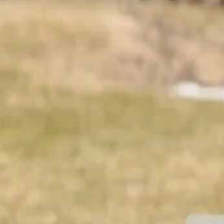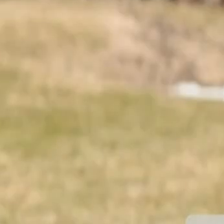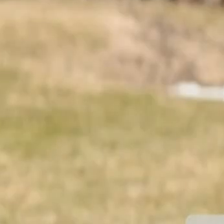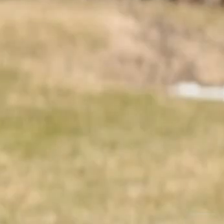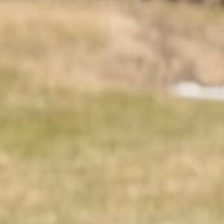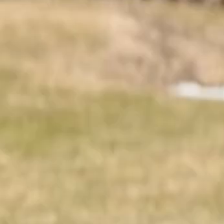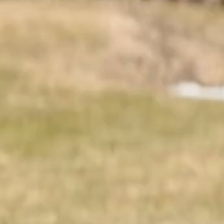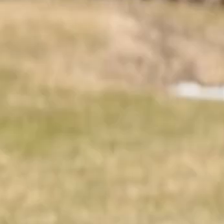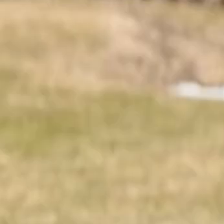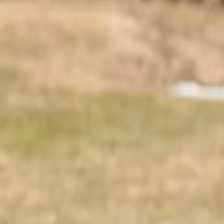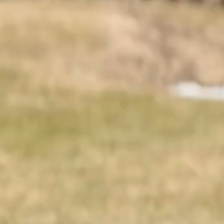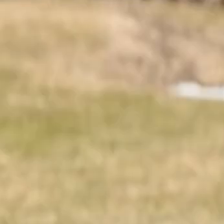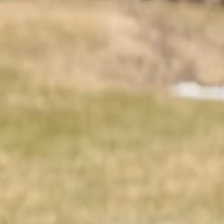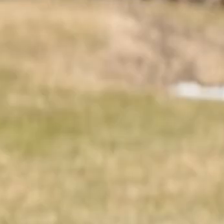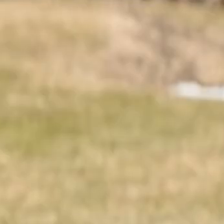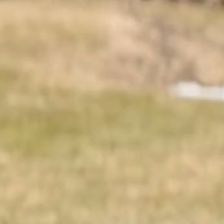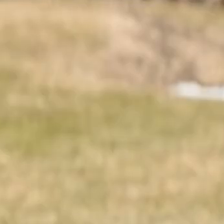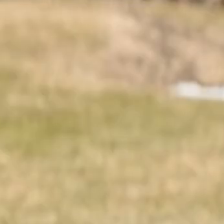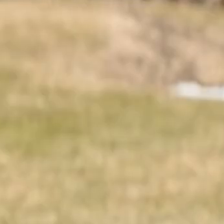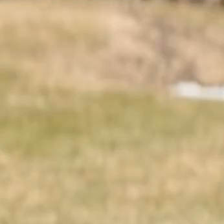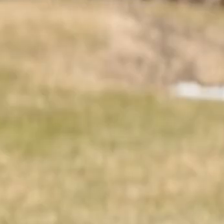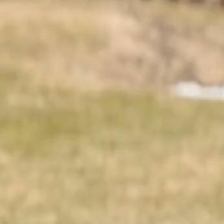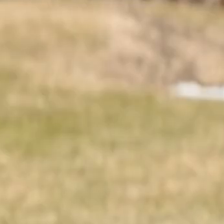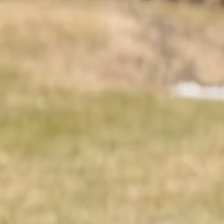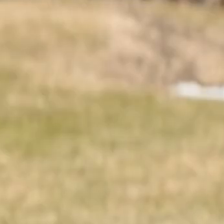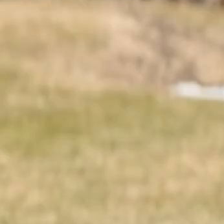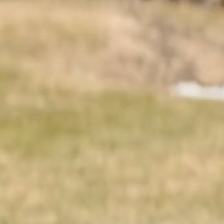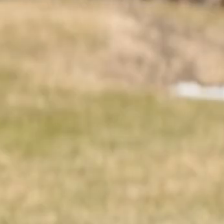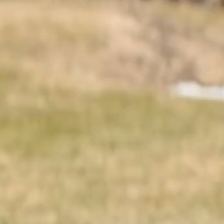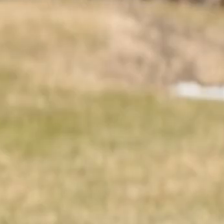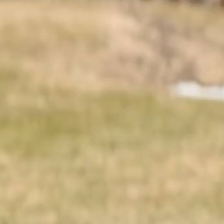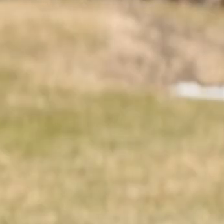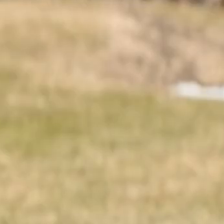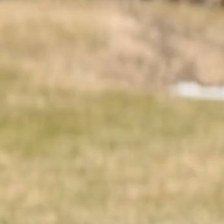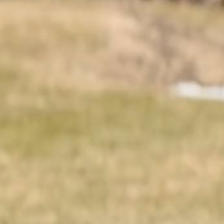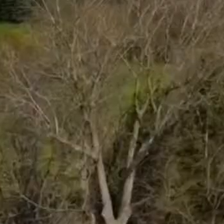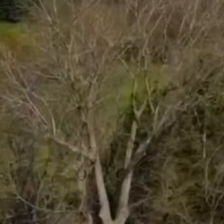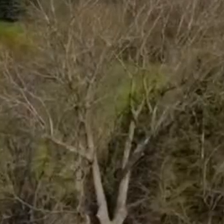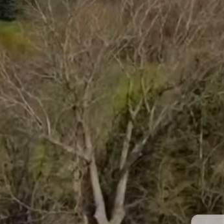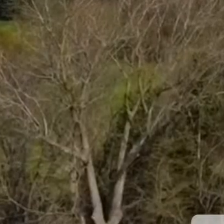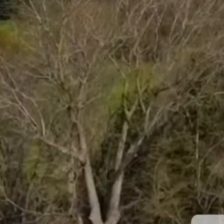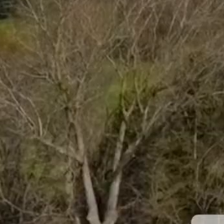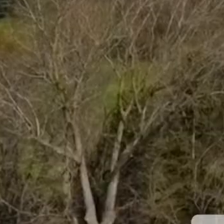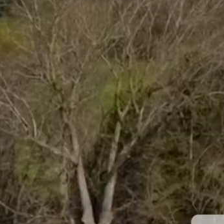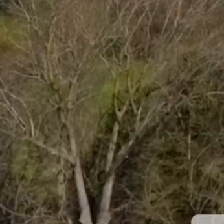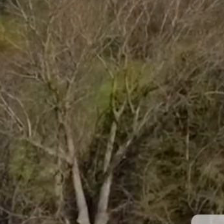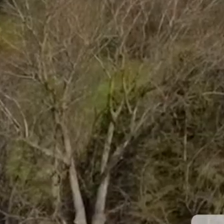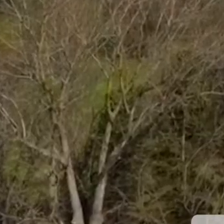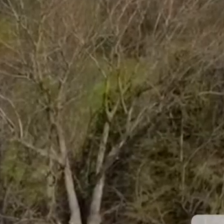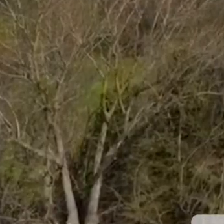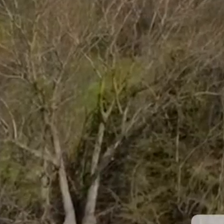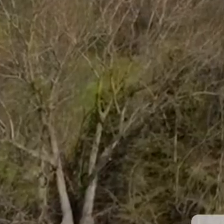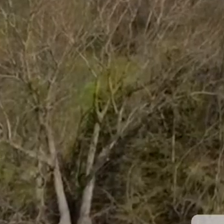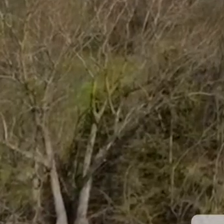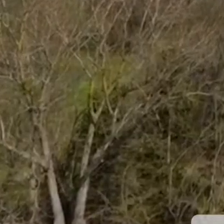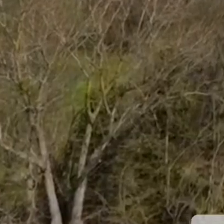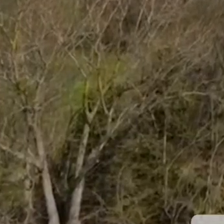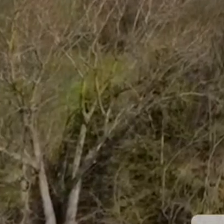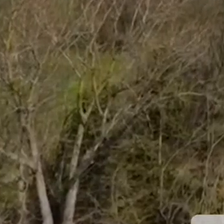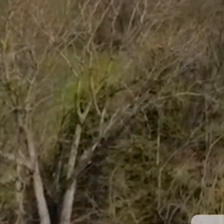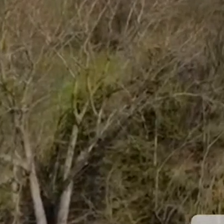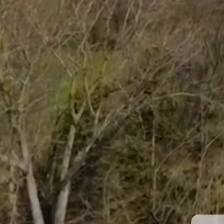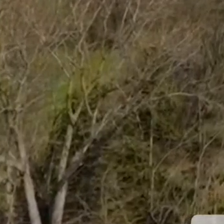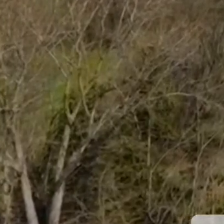and fixing up major renovations to the pro shop, the town of Amherst will be working on building an accessible playground, a